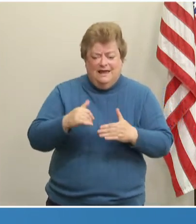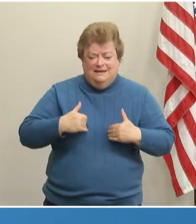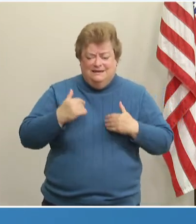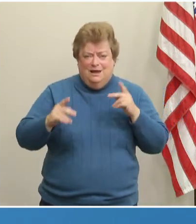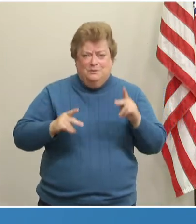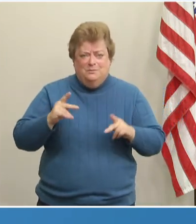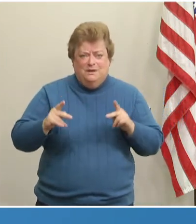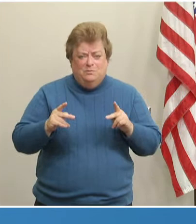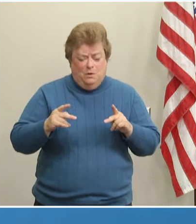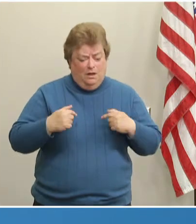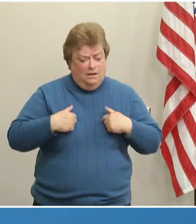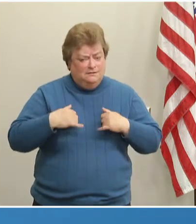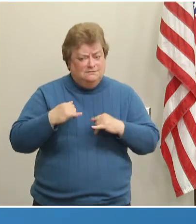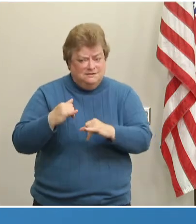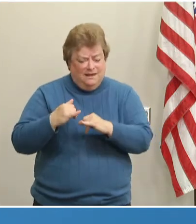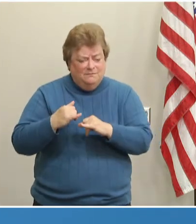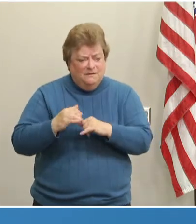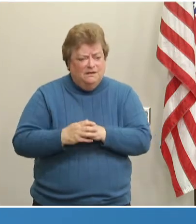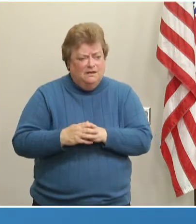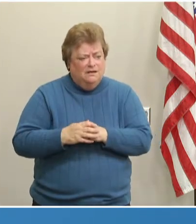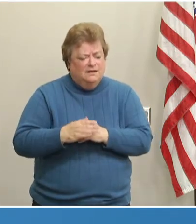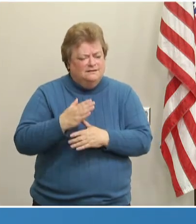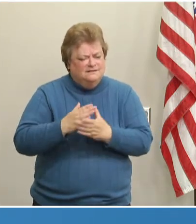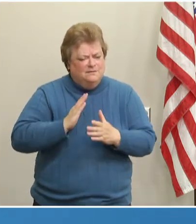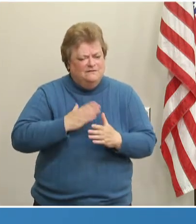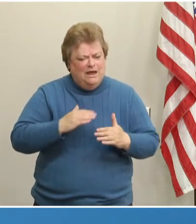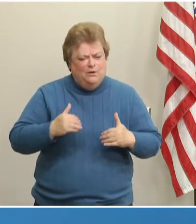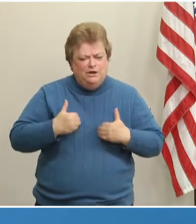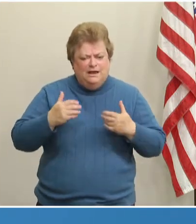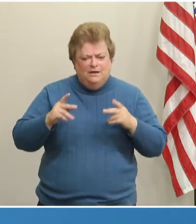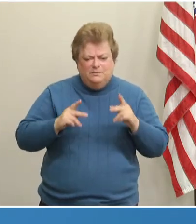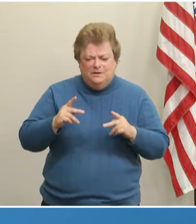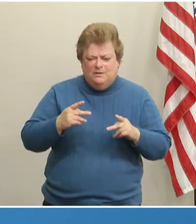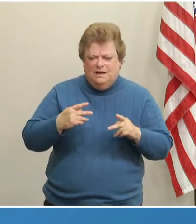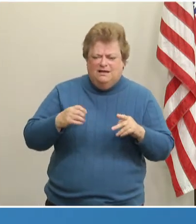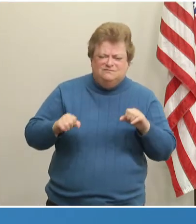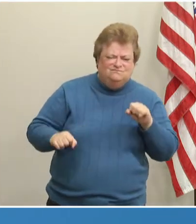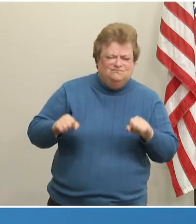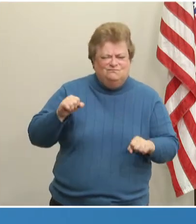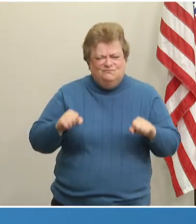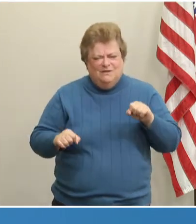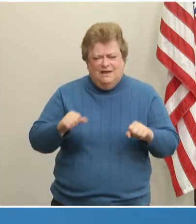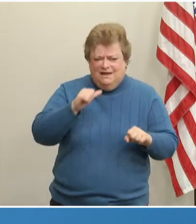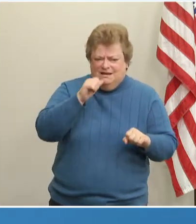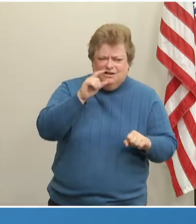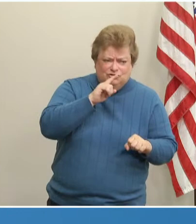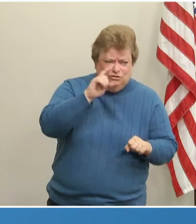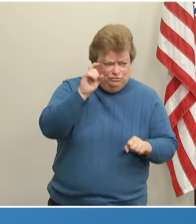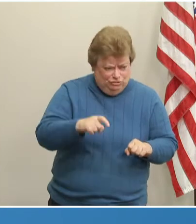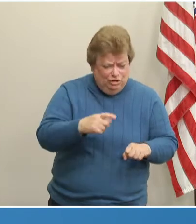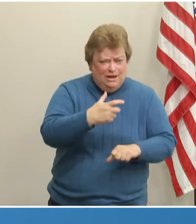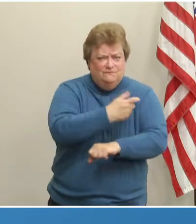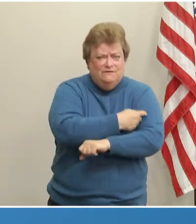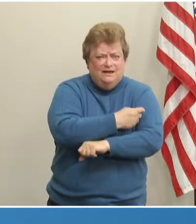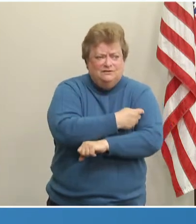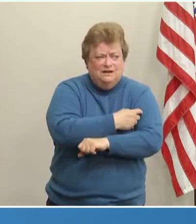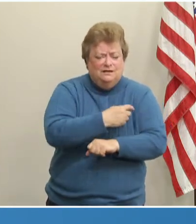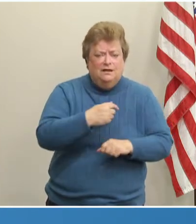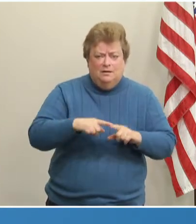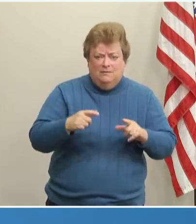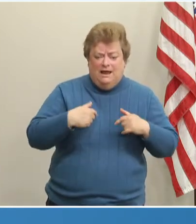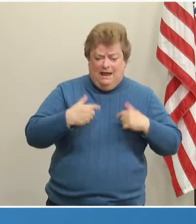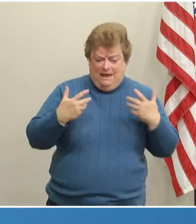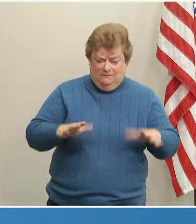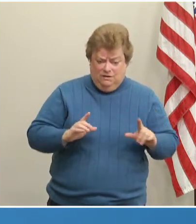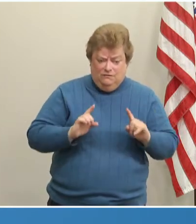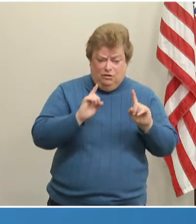Lincoln that some of our young people have had doubts about whether or not to get vaccinated. But I've gone to get vaccinated,